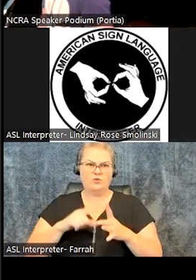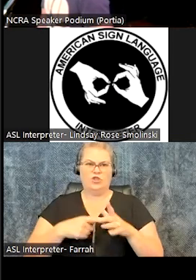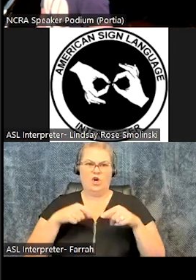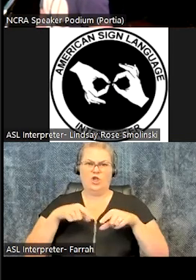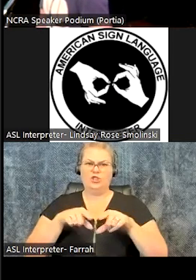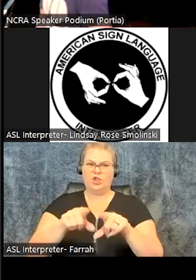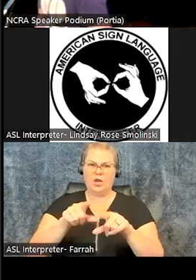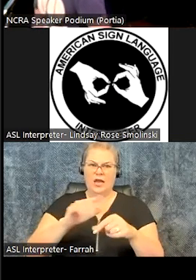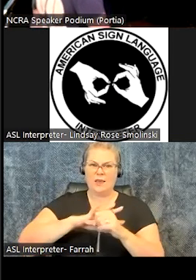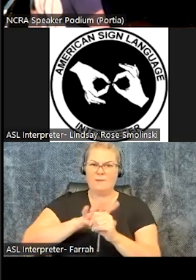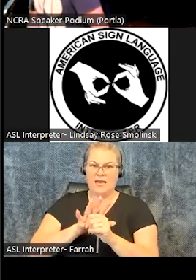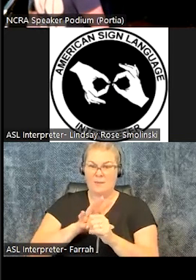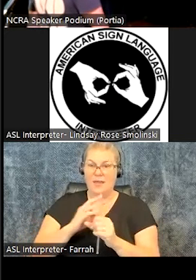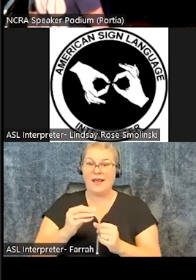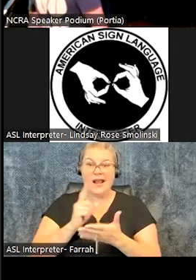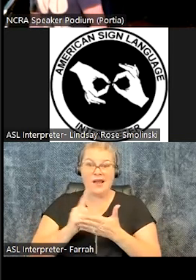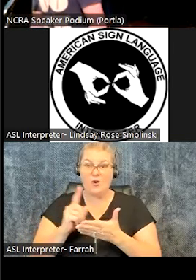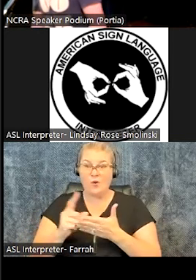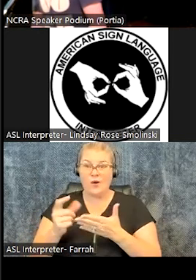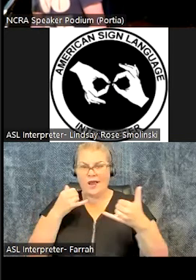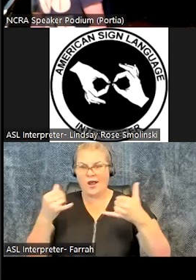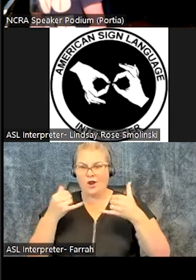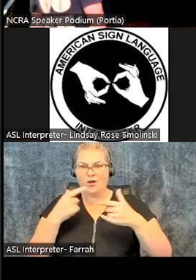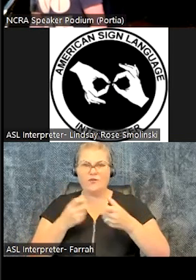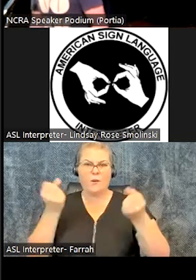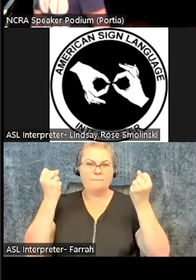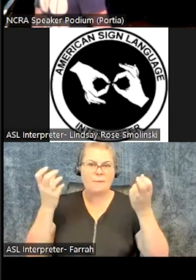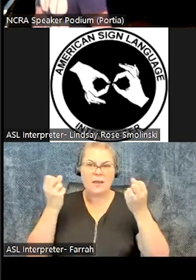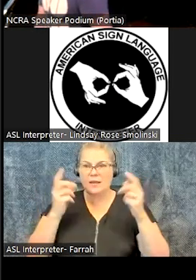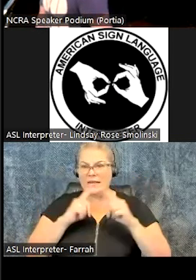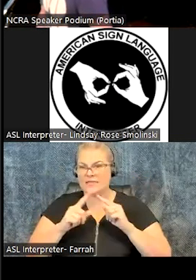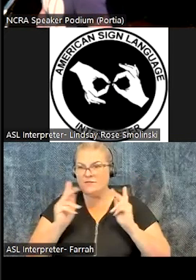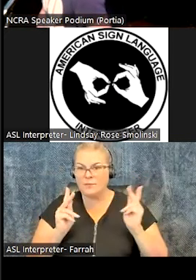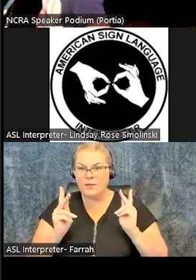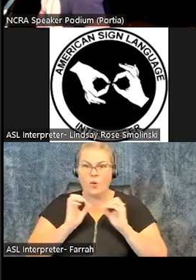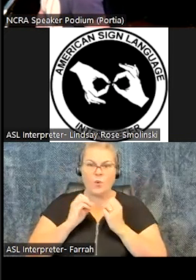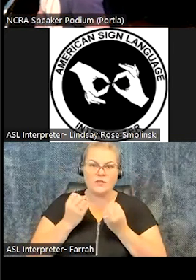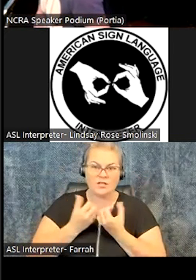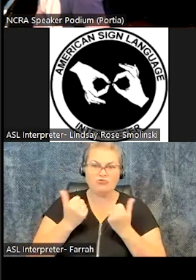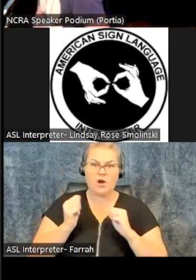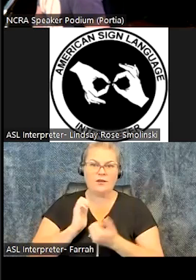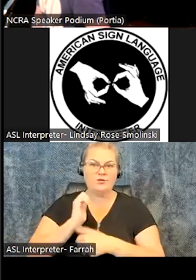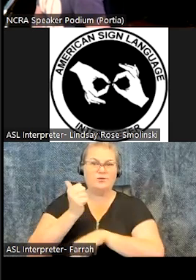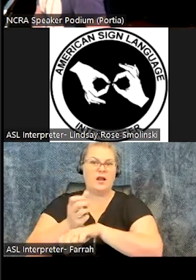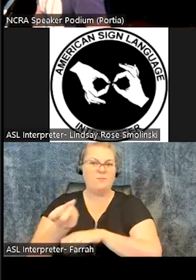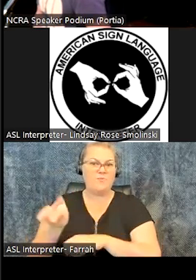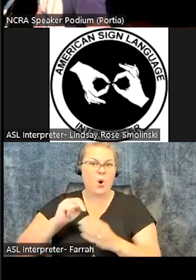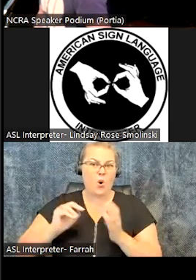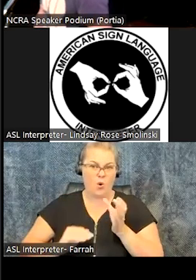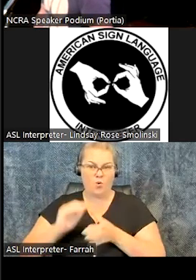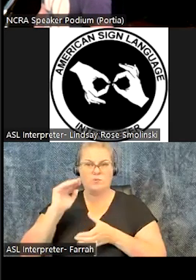and every week I get calls from multiple different people or organizations trying to start their own refill shops.